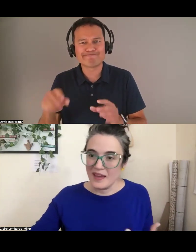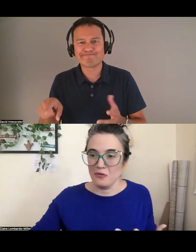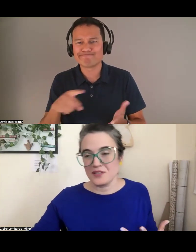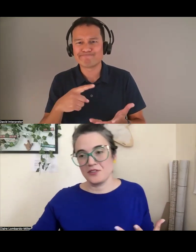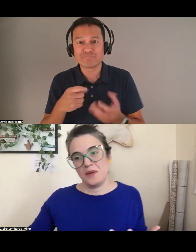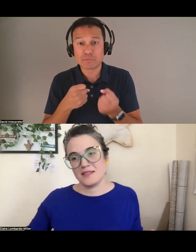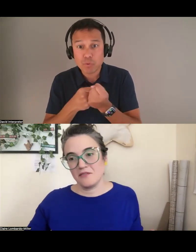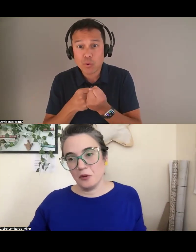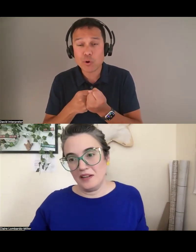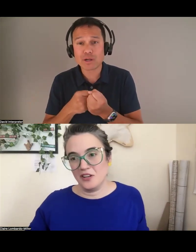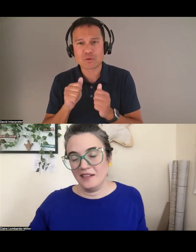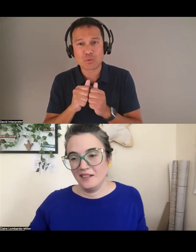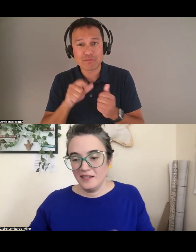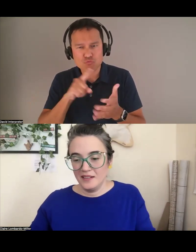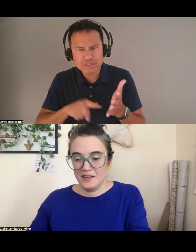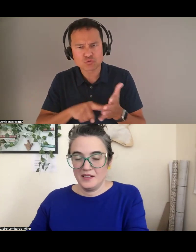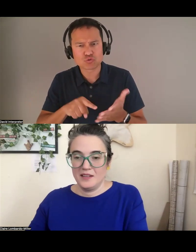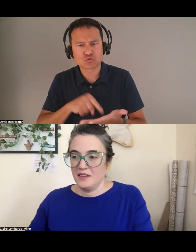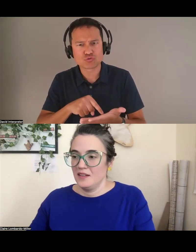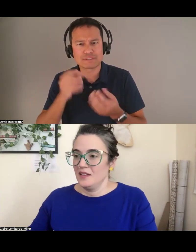with that research based information.